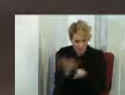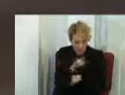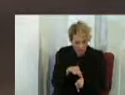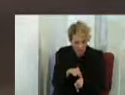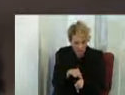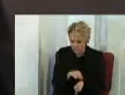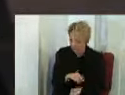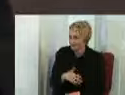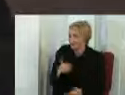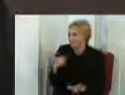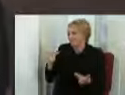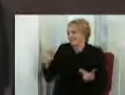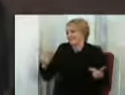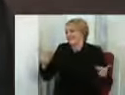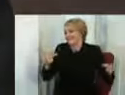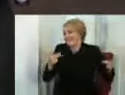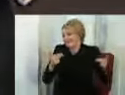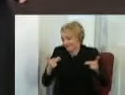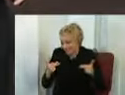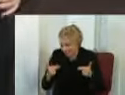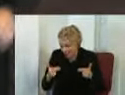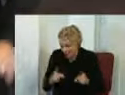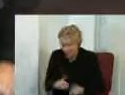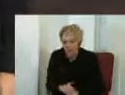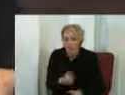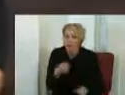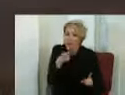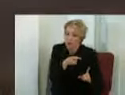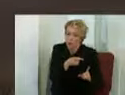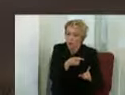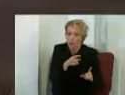It's just a reminder that we constantly look out